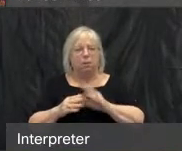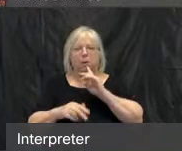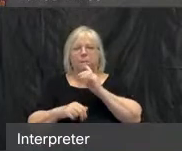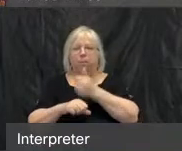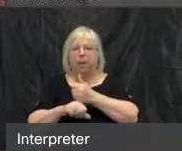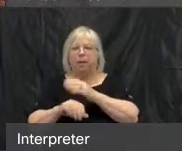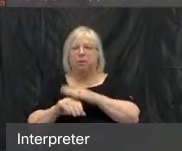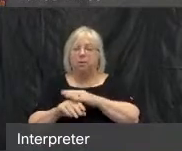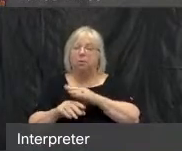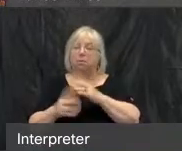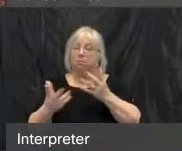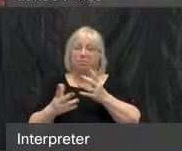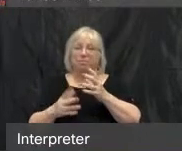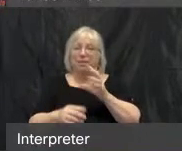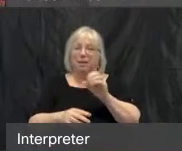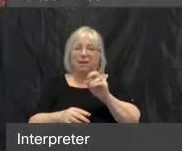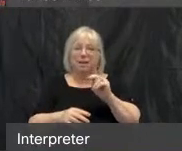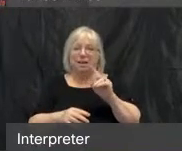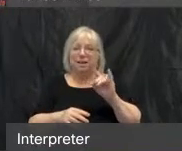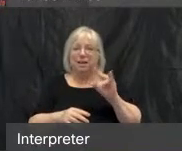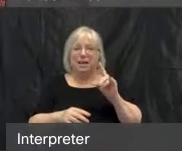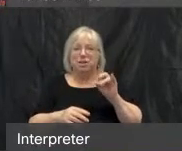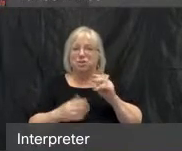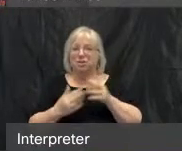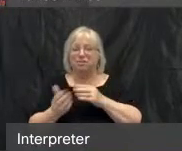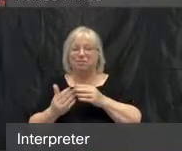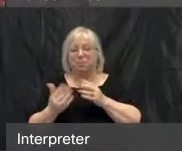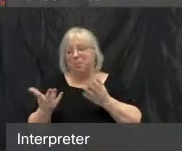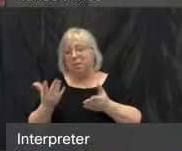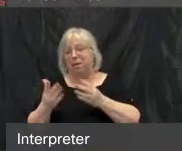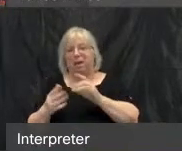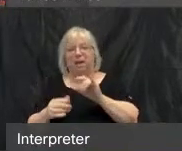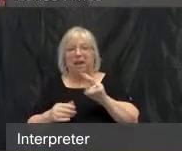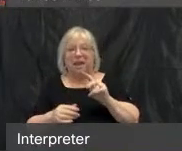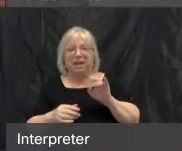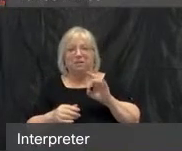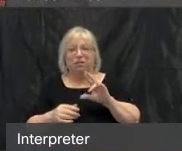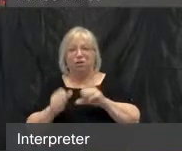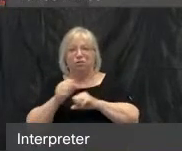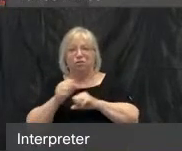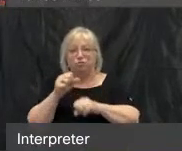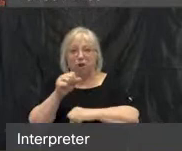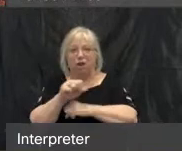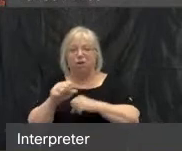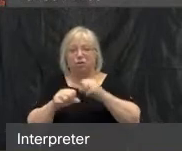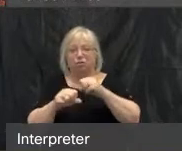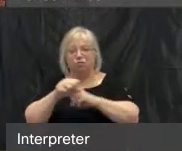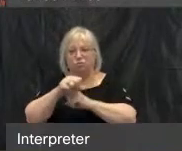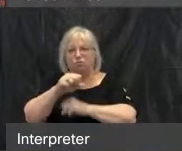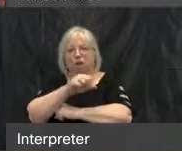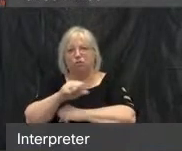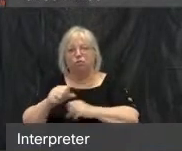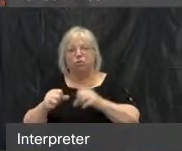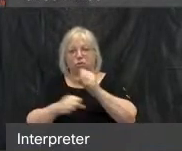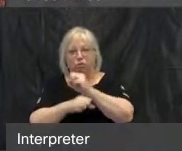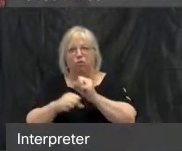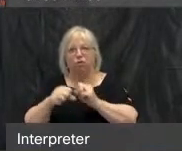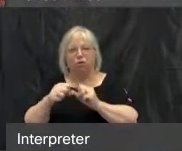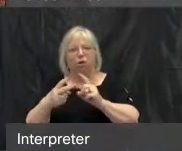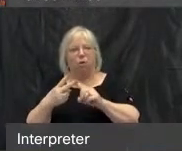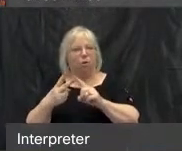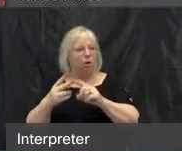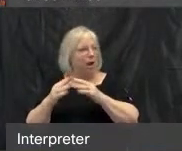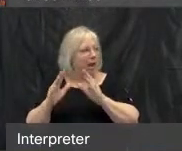on certain conditions, whether it was infrastructure, whether it was housing, whether it was employment or